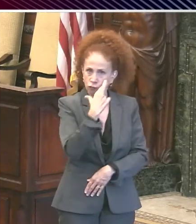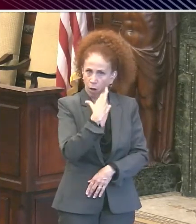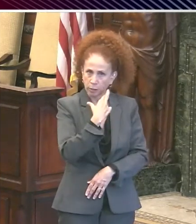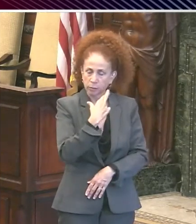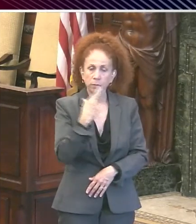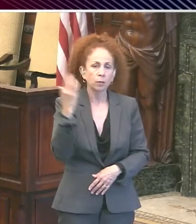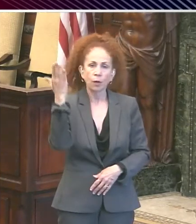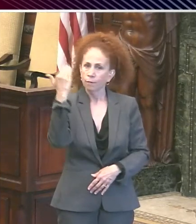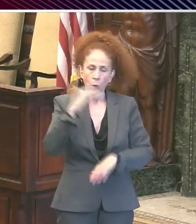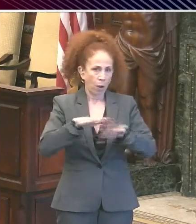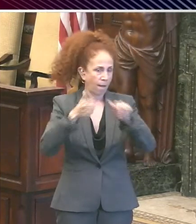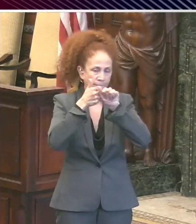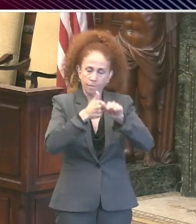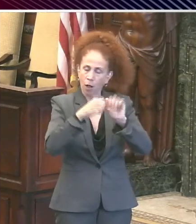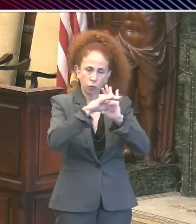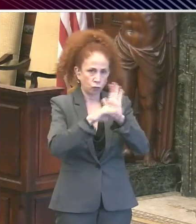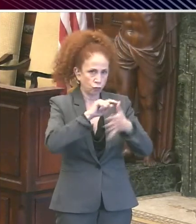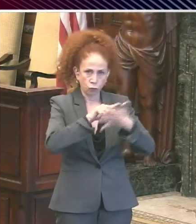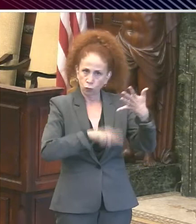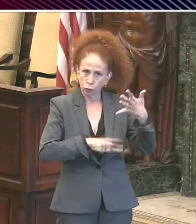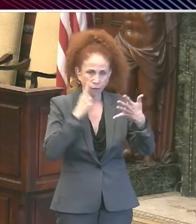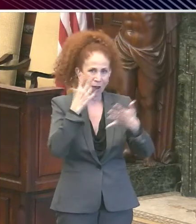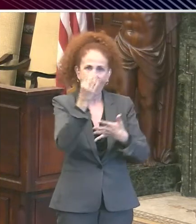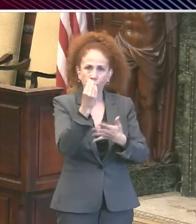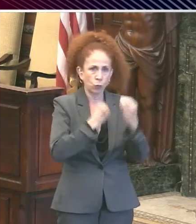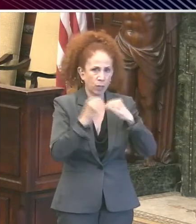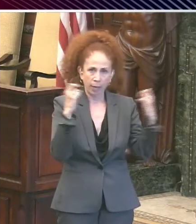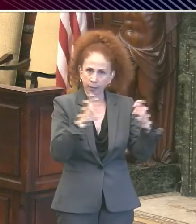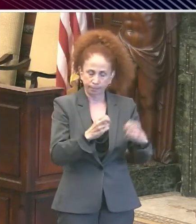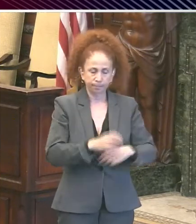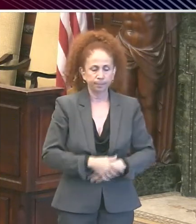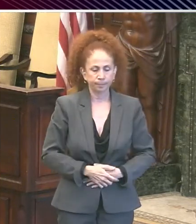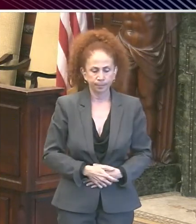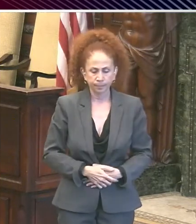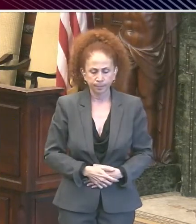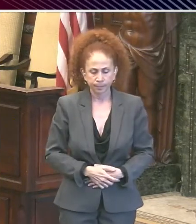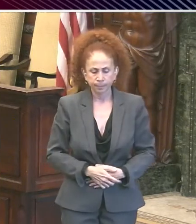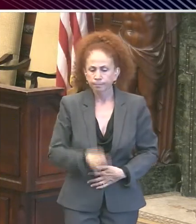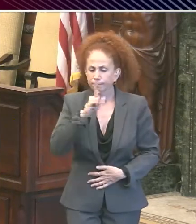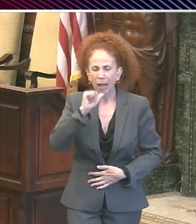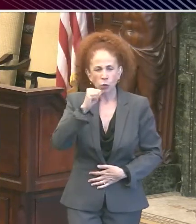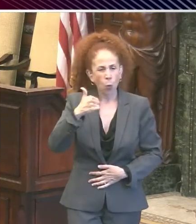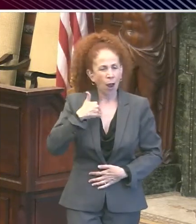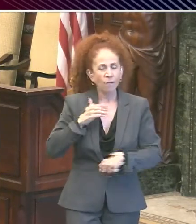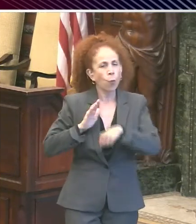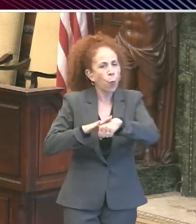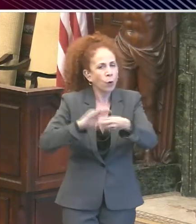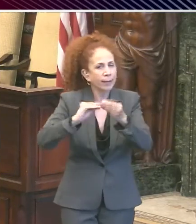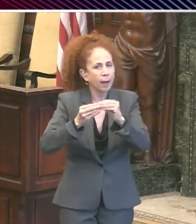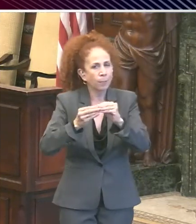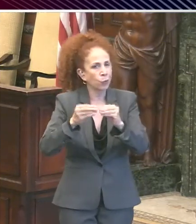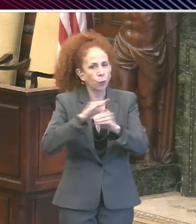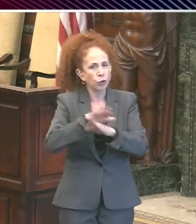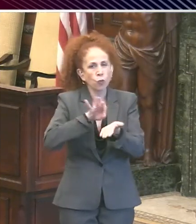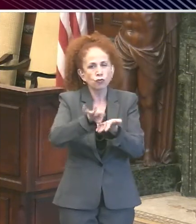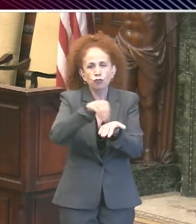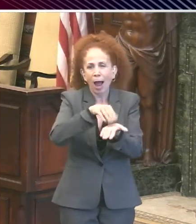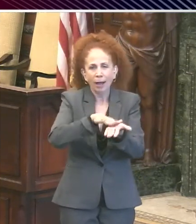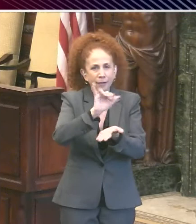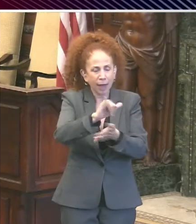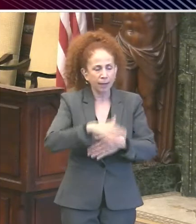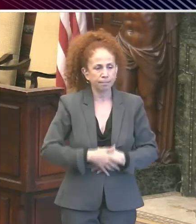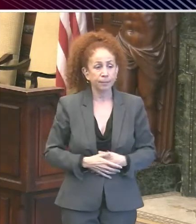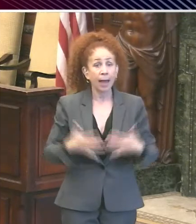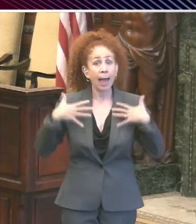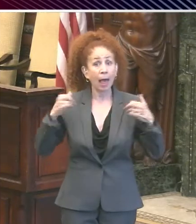for not following the rules around outdoor dining. I don't have numbers on warning because we don't track that. And the